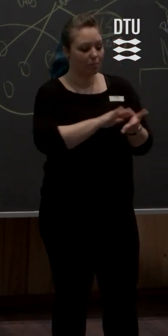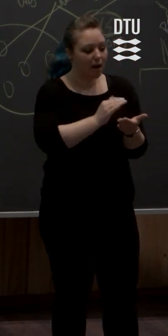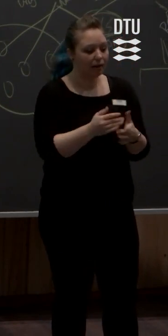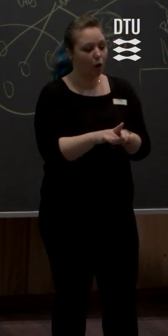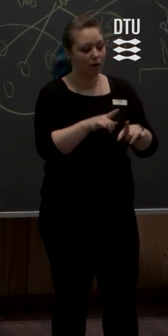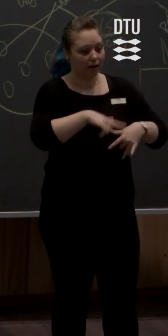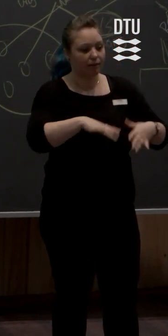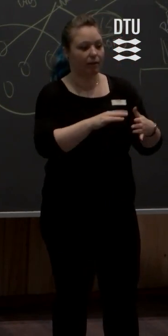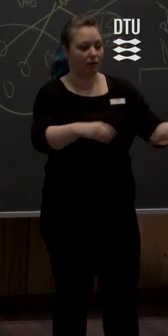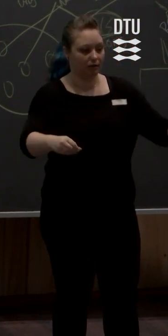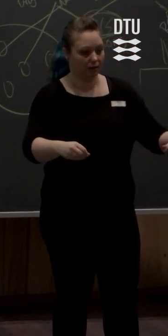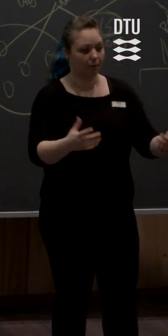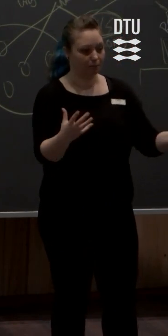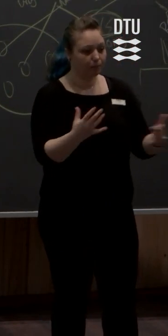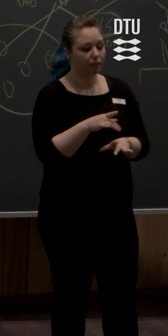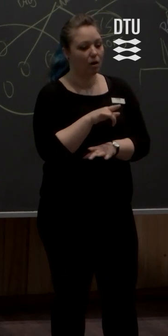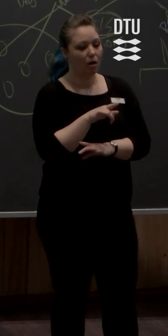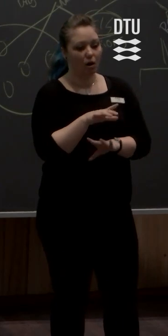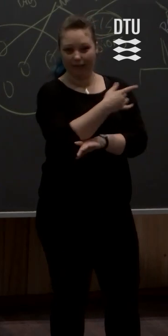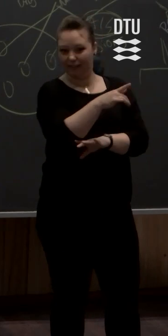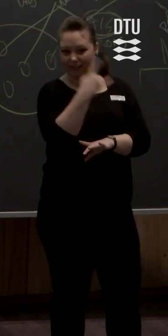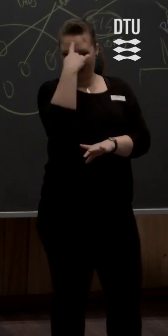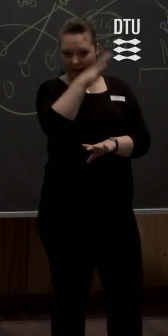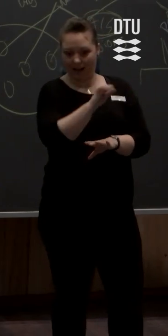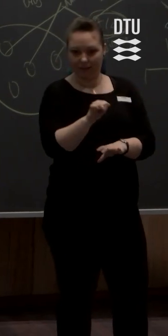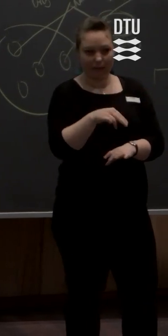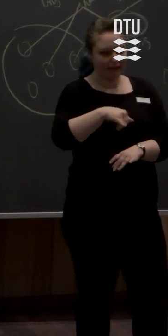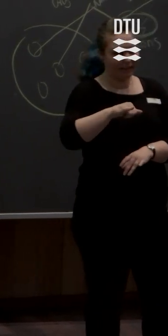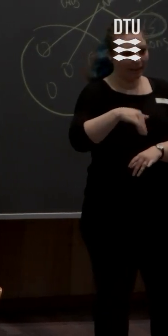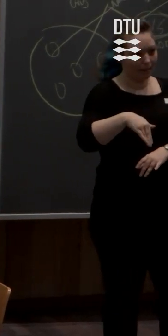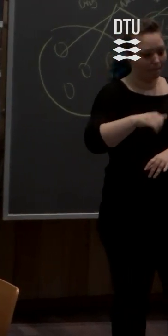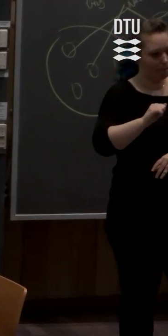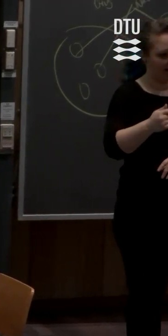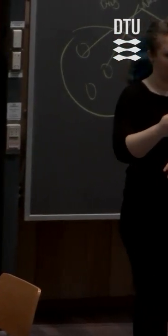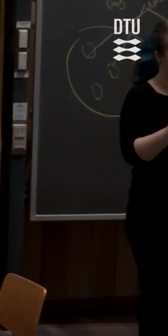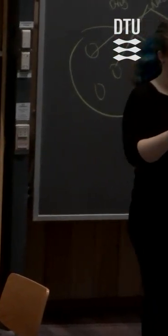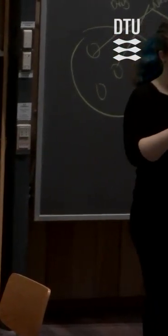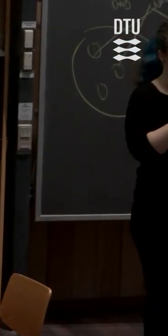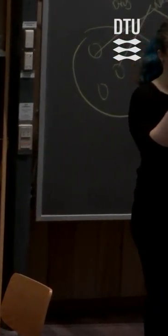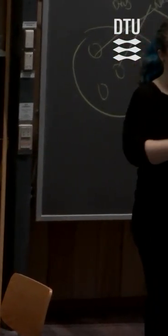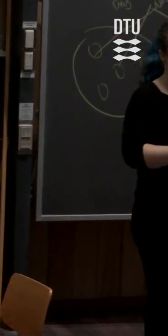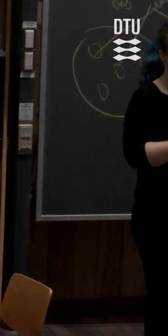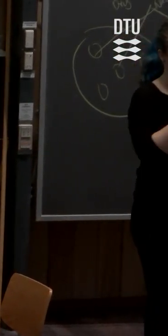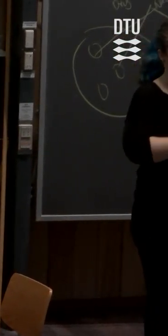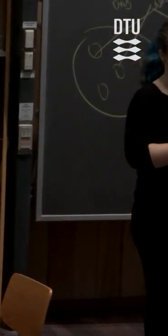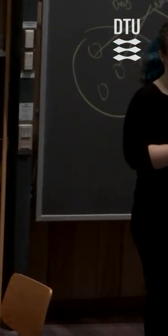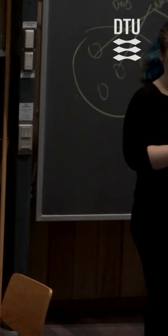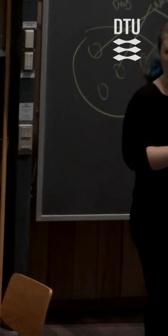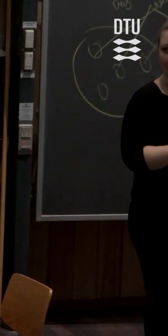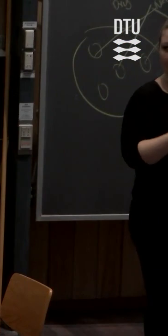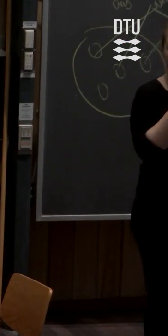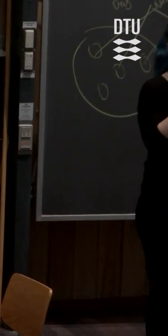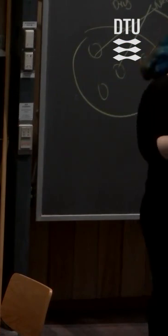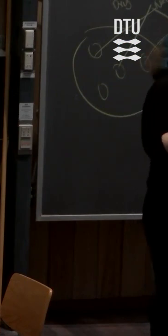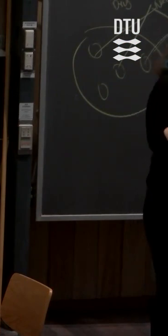right quality. And you all are familiar with lean, right? Lean principles? Some not, okay. So you